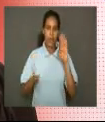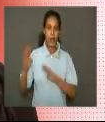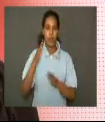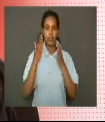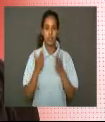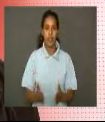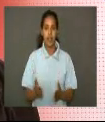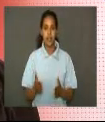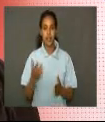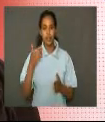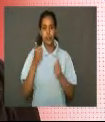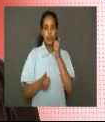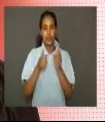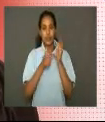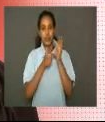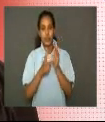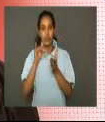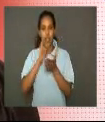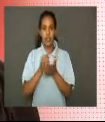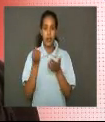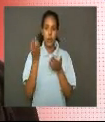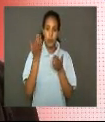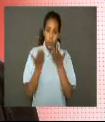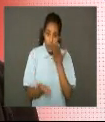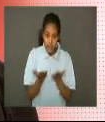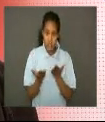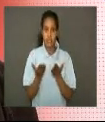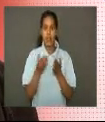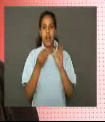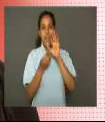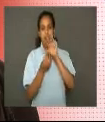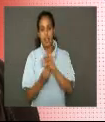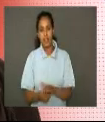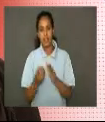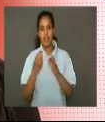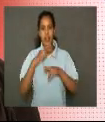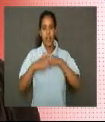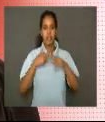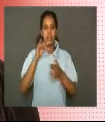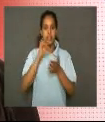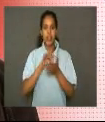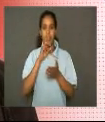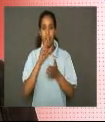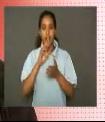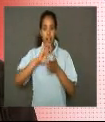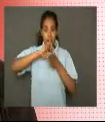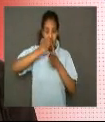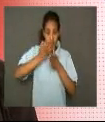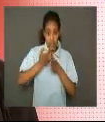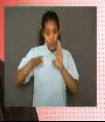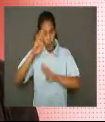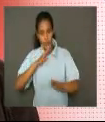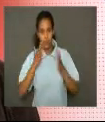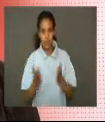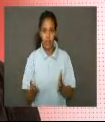non-biological, which shows us whether they are affecting reactions that are either